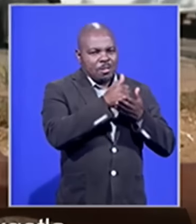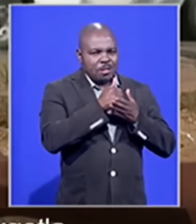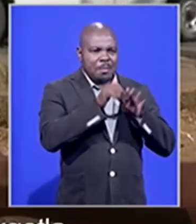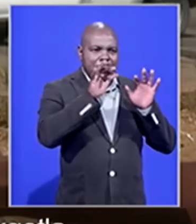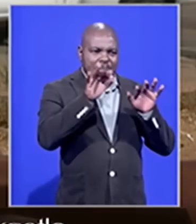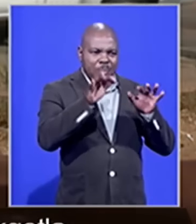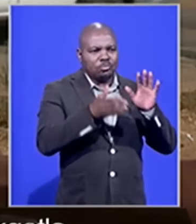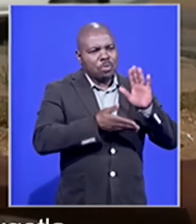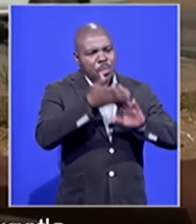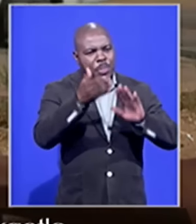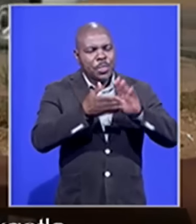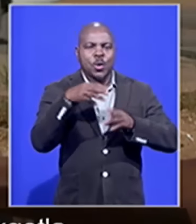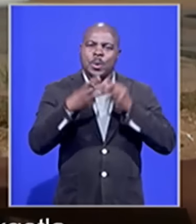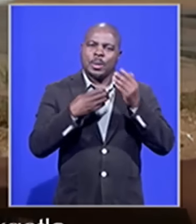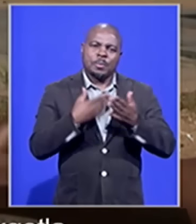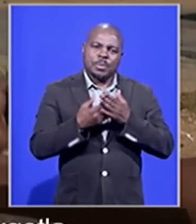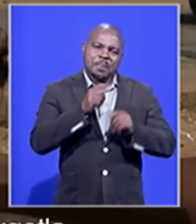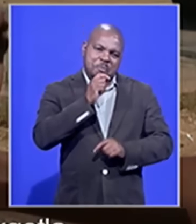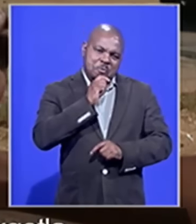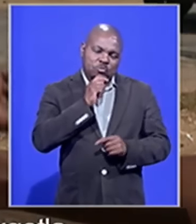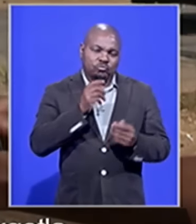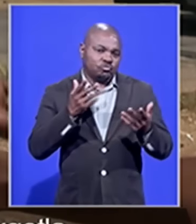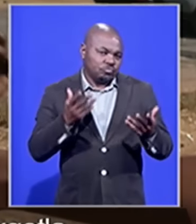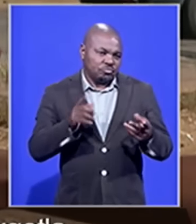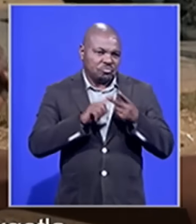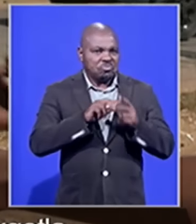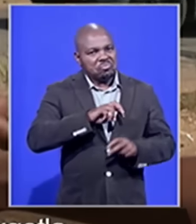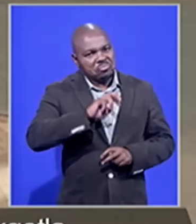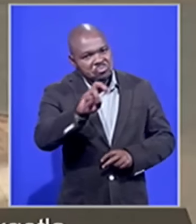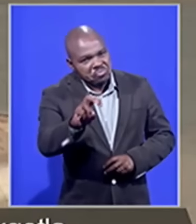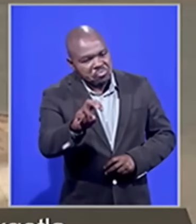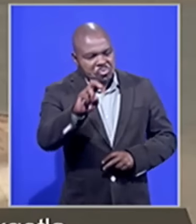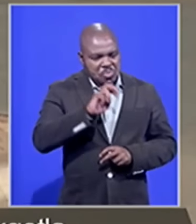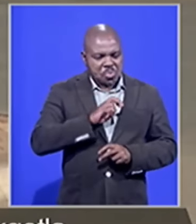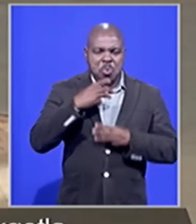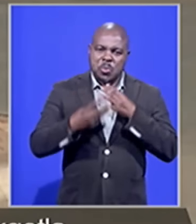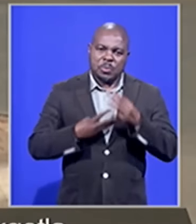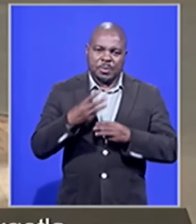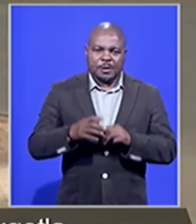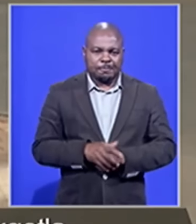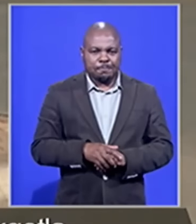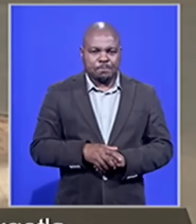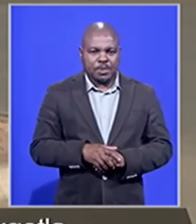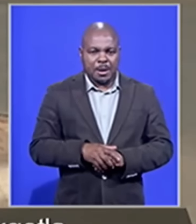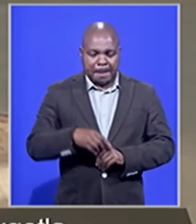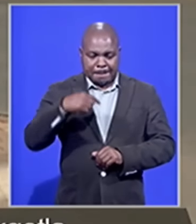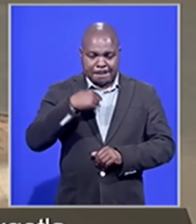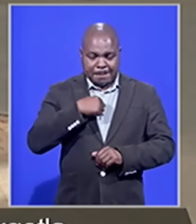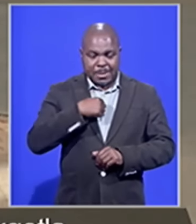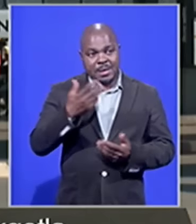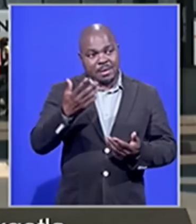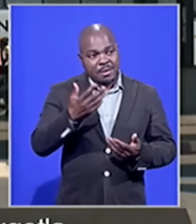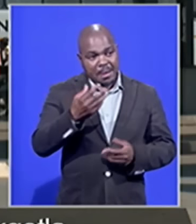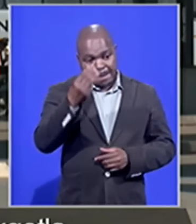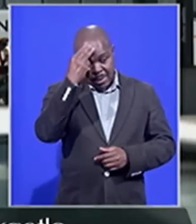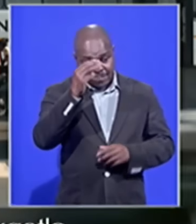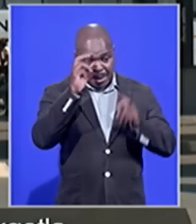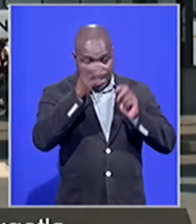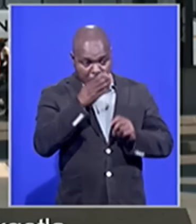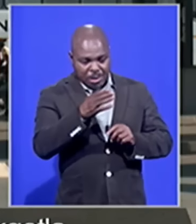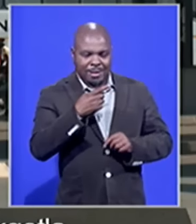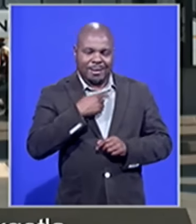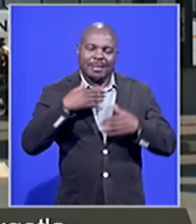batho ba ba yang tirong phakela go ya le go boa go tirong. Ke itumetse thata ha dibese tsa Mahikeng tota di tlile ke tla khona go botsa